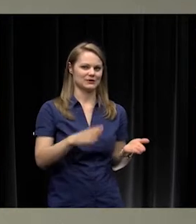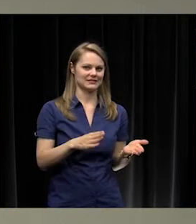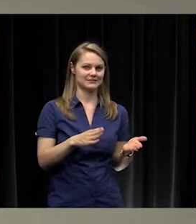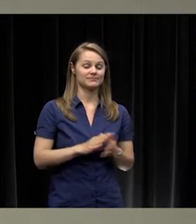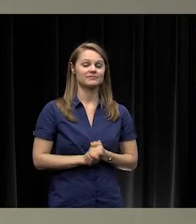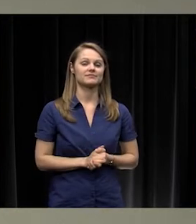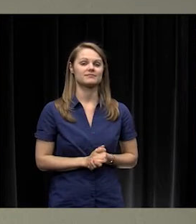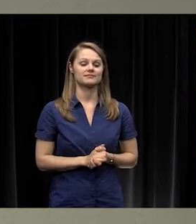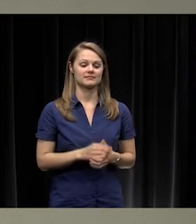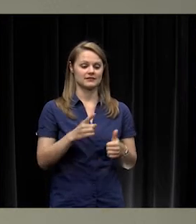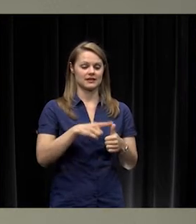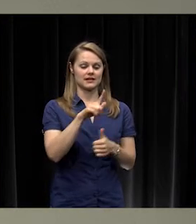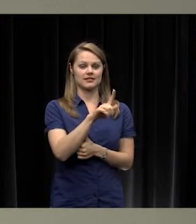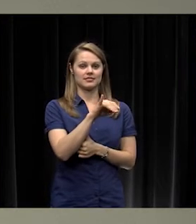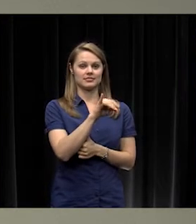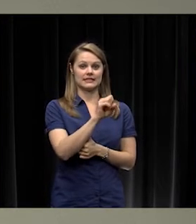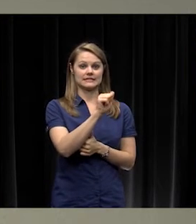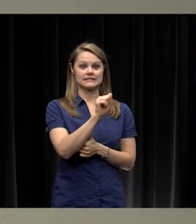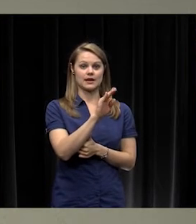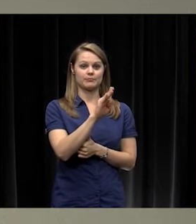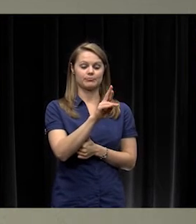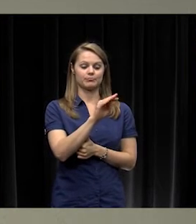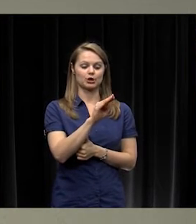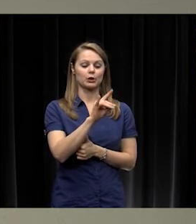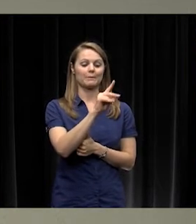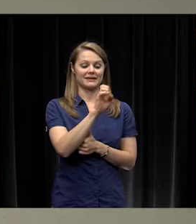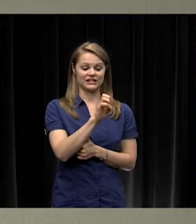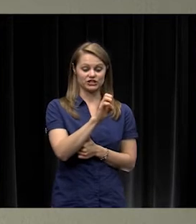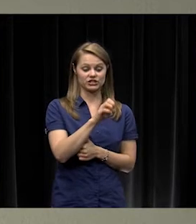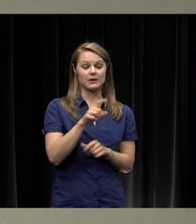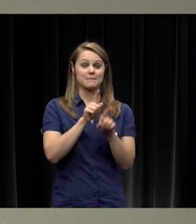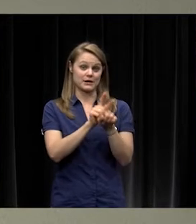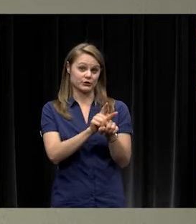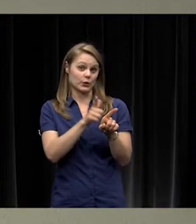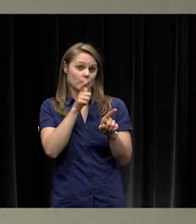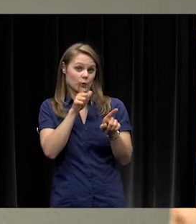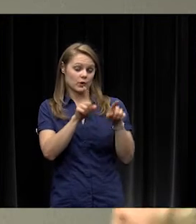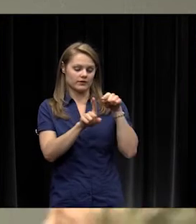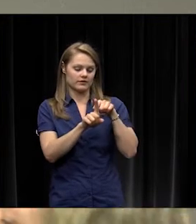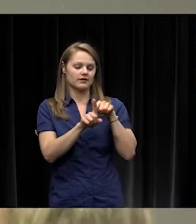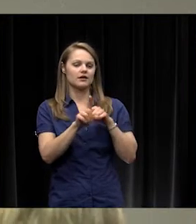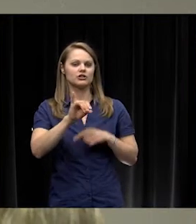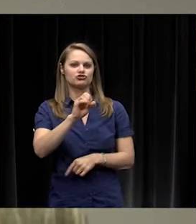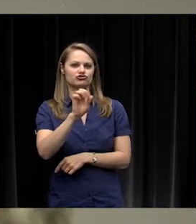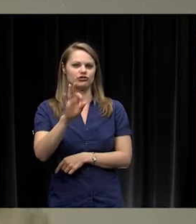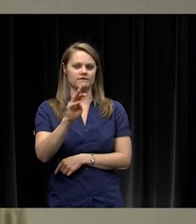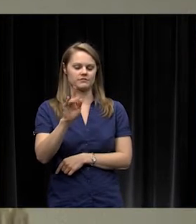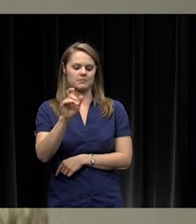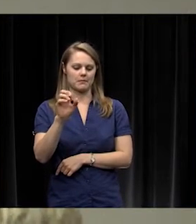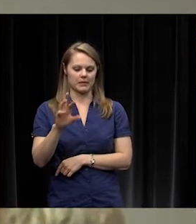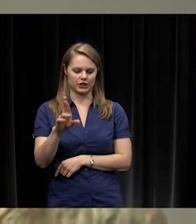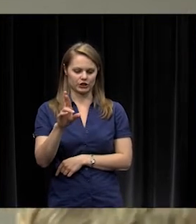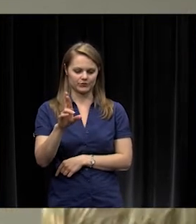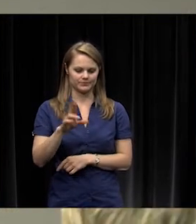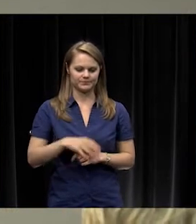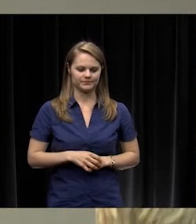name. Lisa Burbridge from Olathe Northwest, who was mentored by Jeff Miller from Allied National and Eric Newberg from Miller and